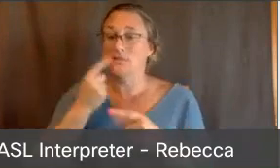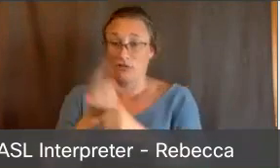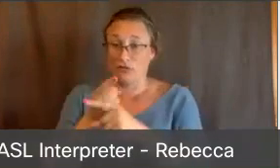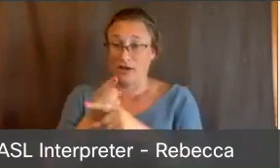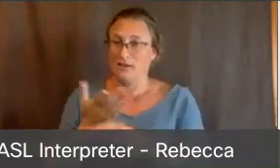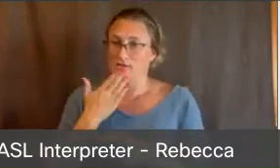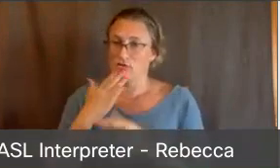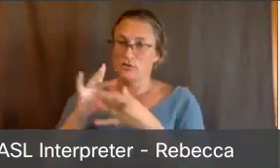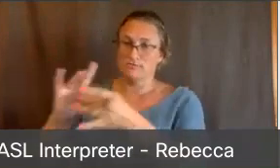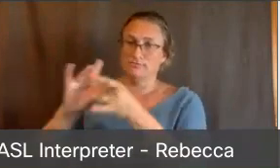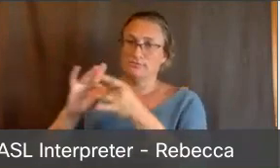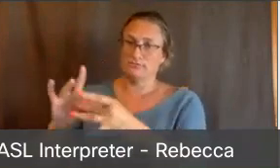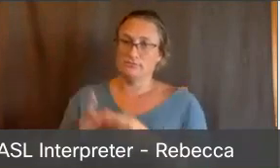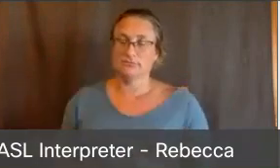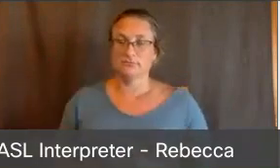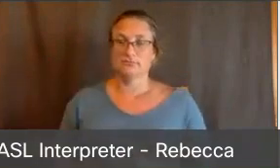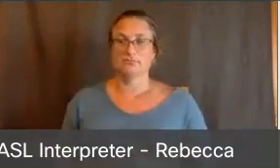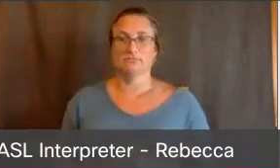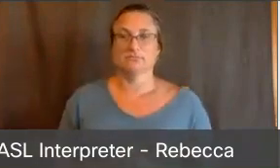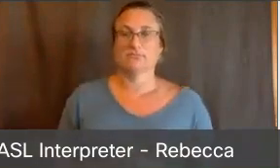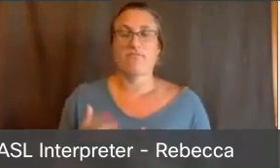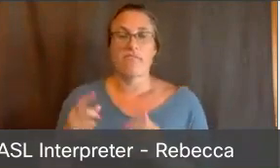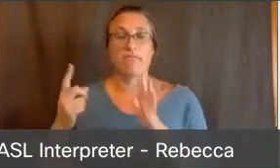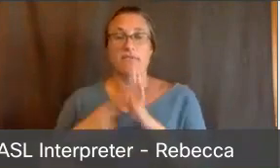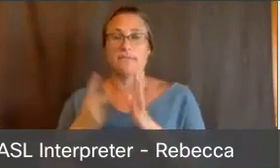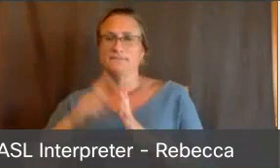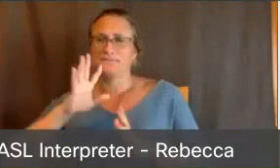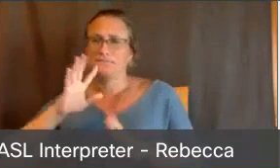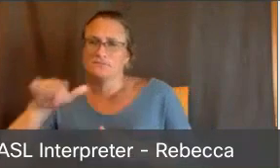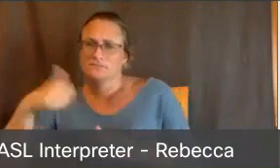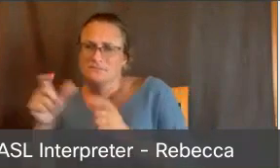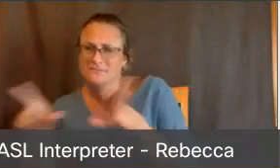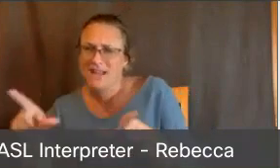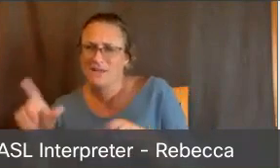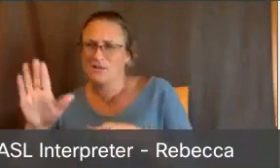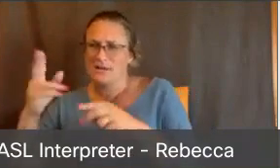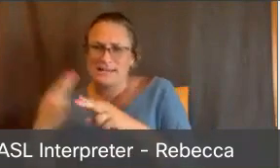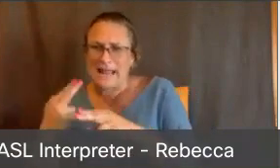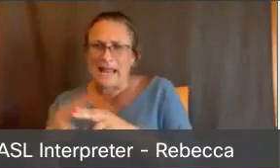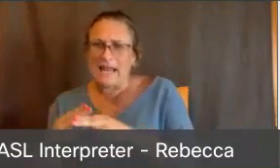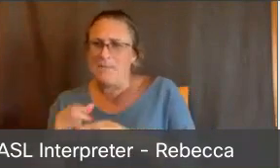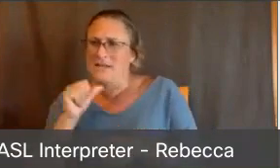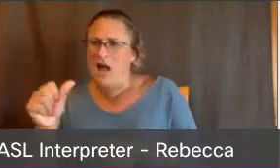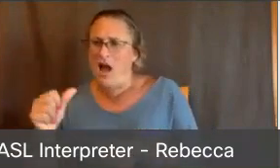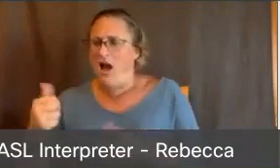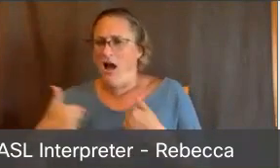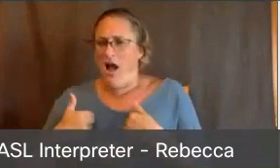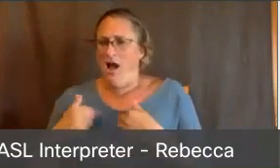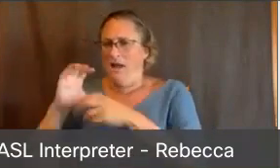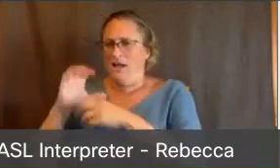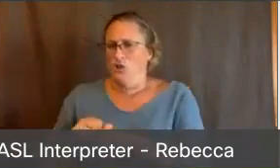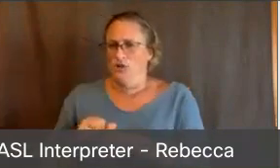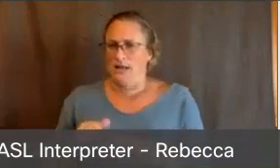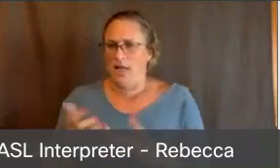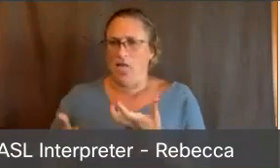people. And sometimes when people speak a different language, or their name is not a name we're used to saying, it can be uncomfortable